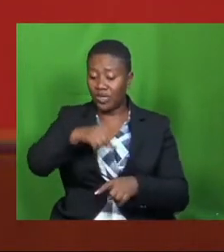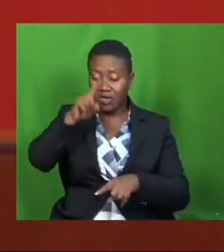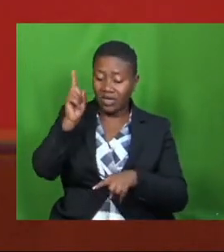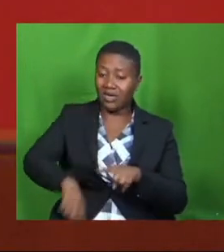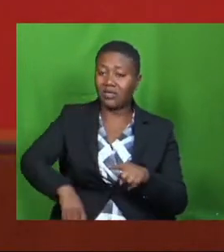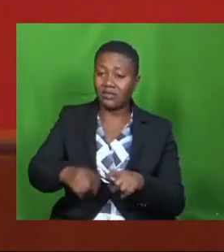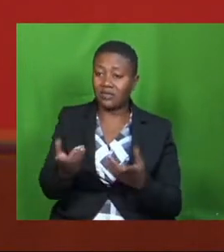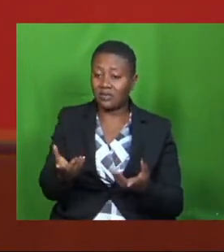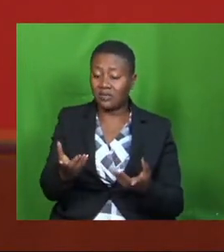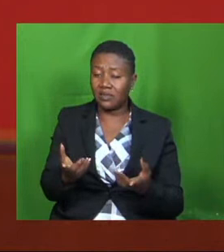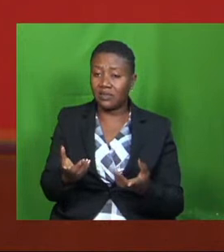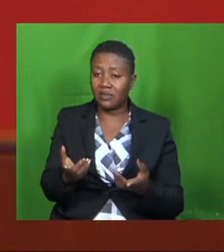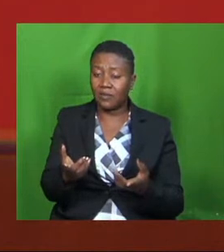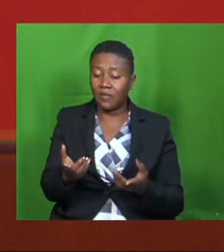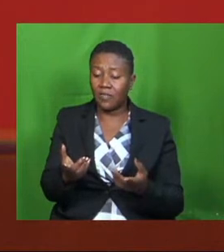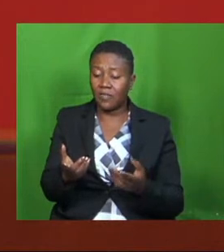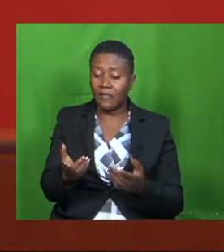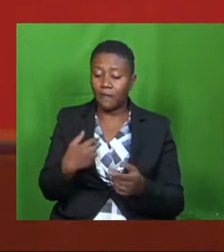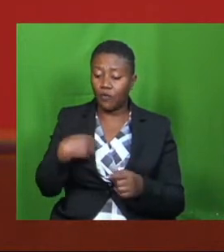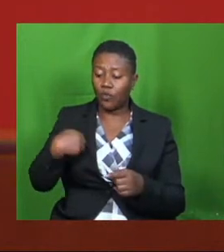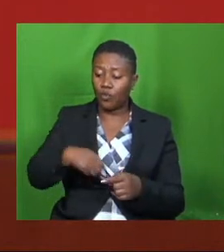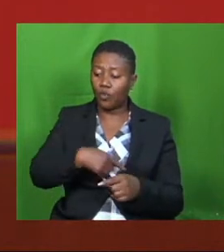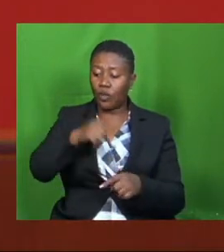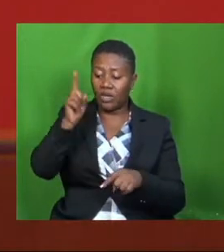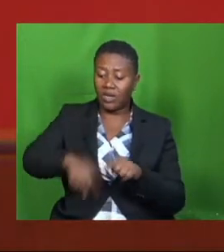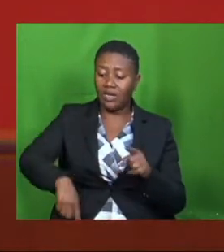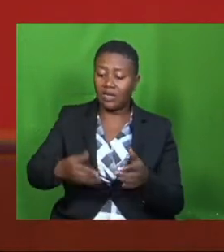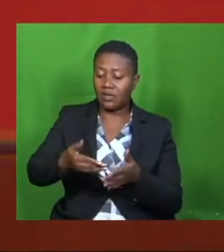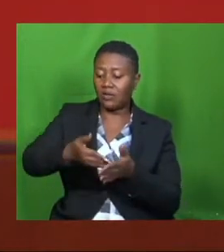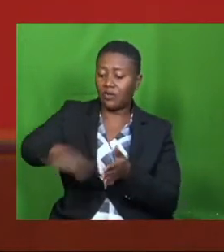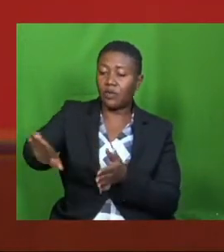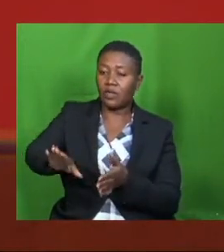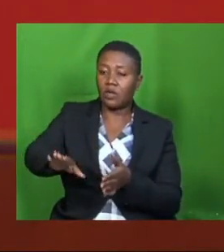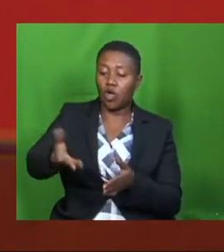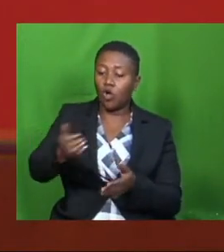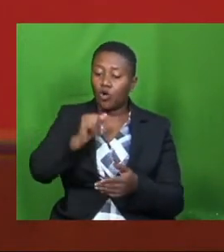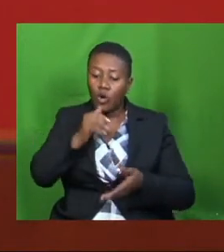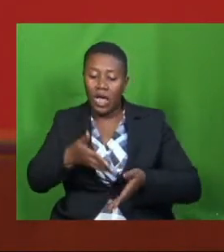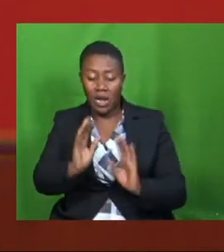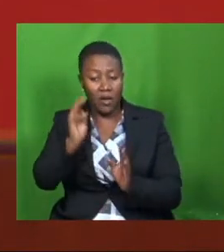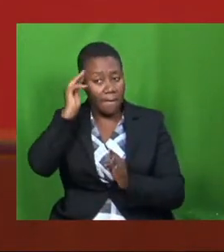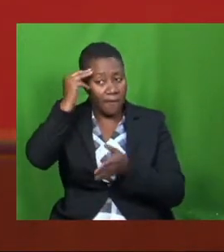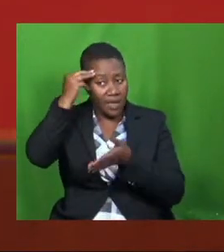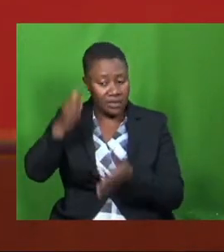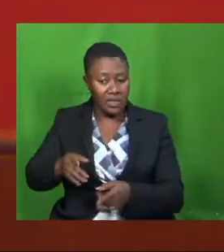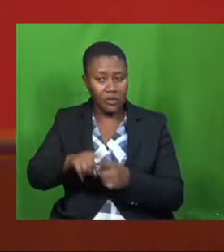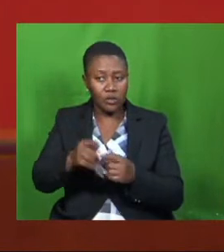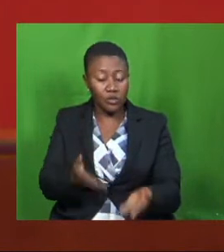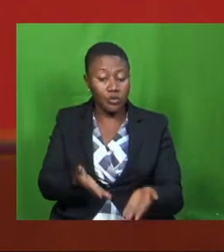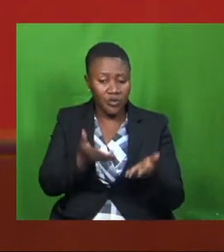And I'll go further to say that until the answer is